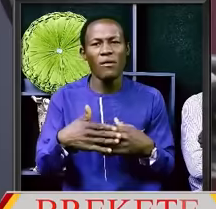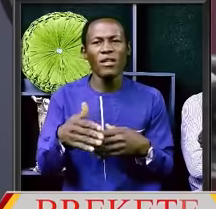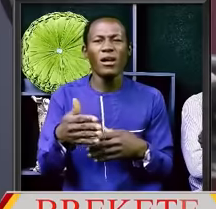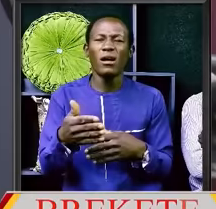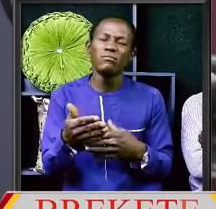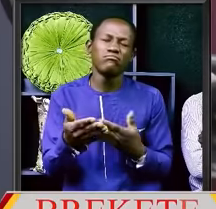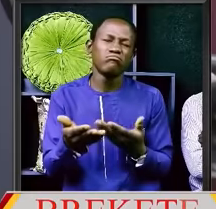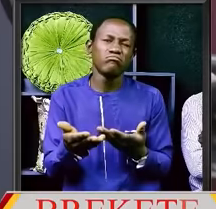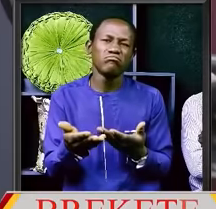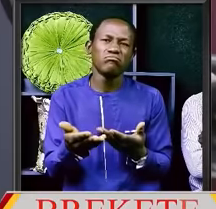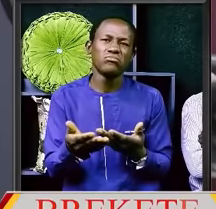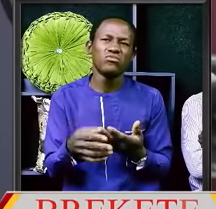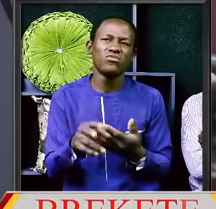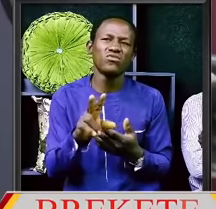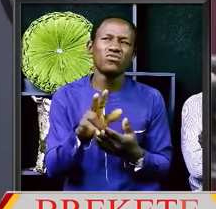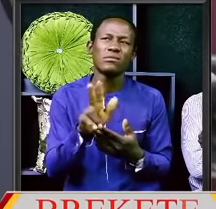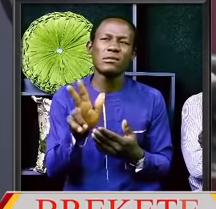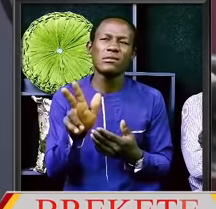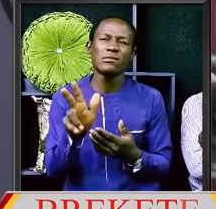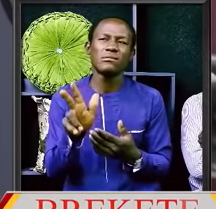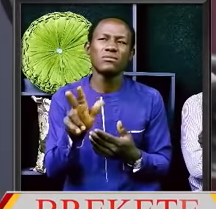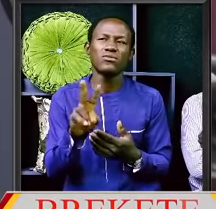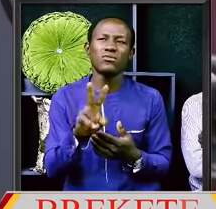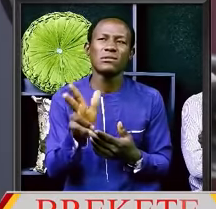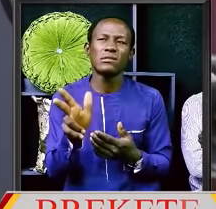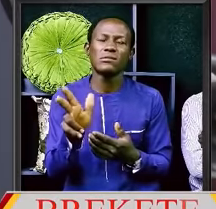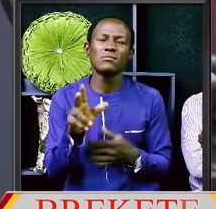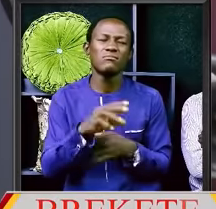After like 2-3 years,